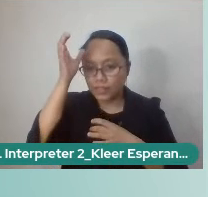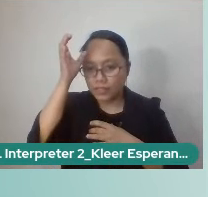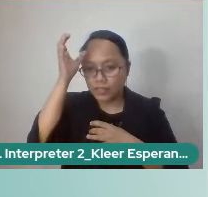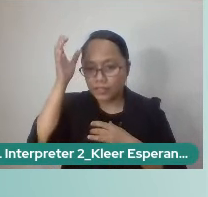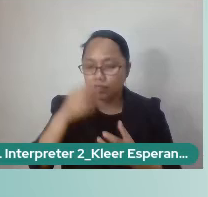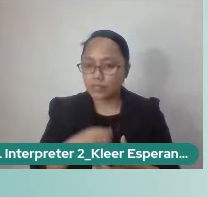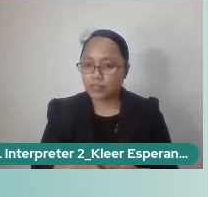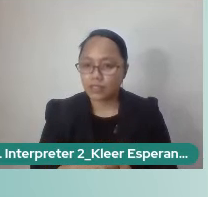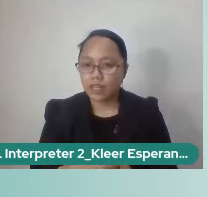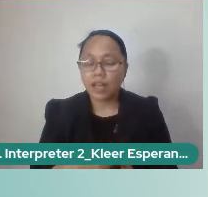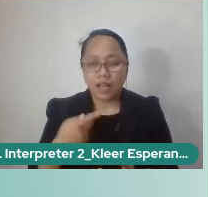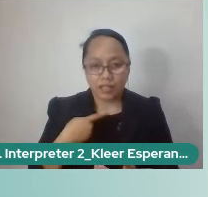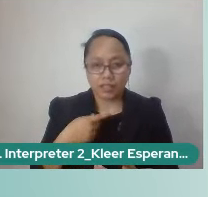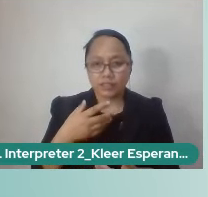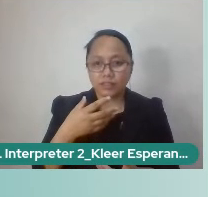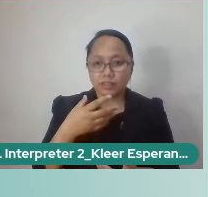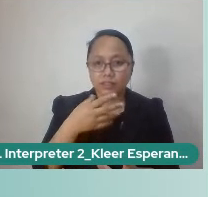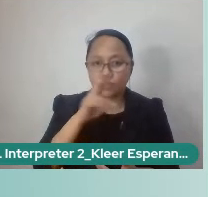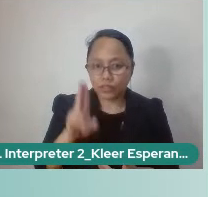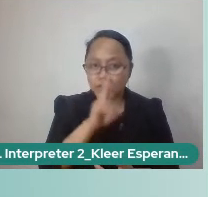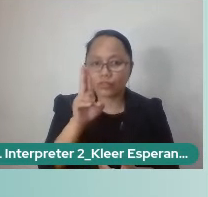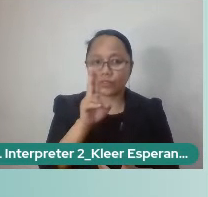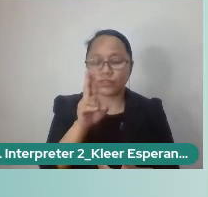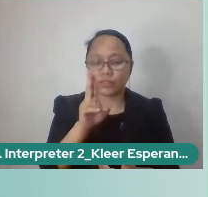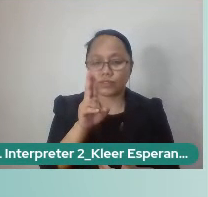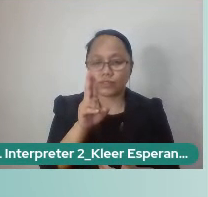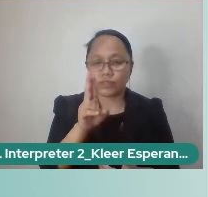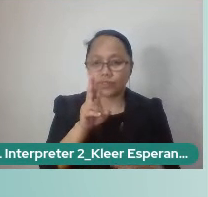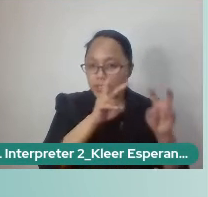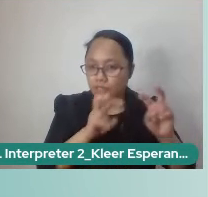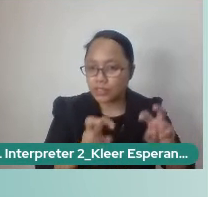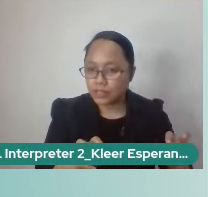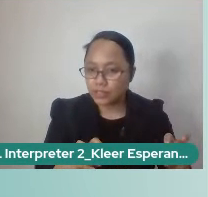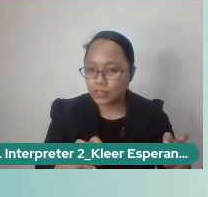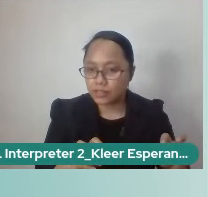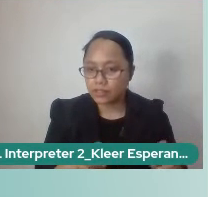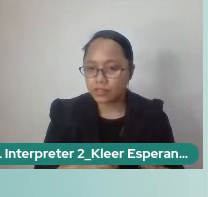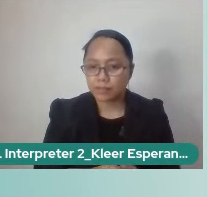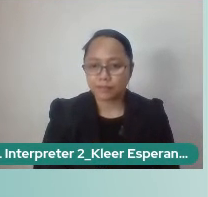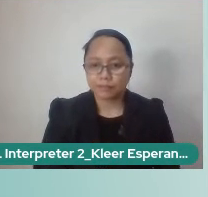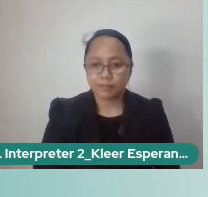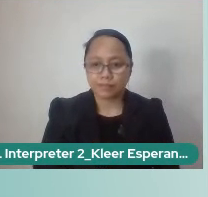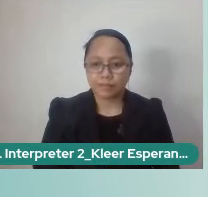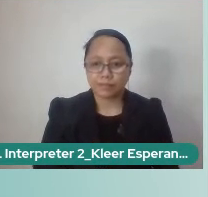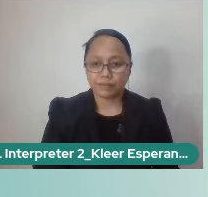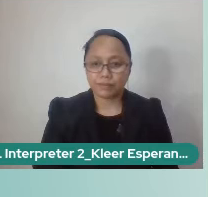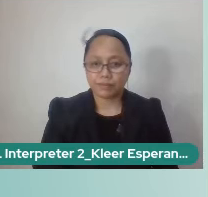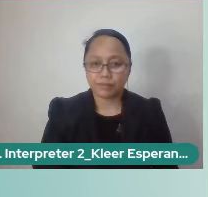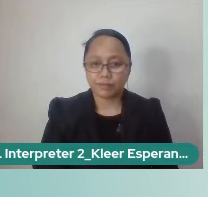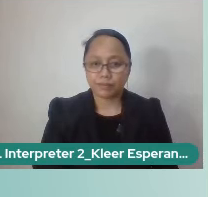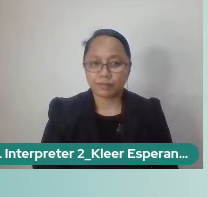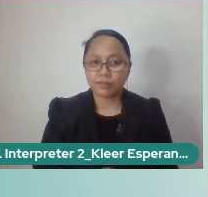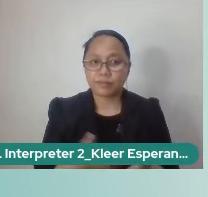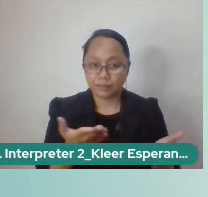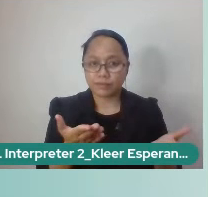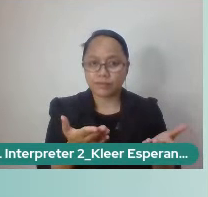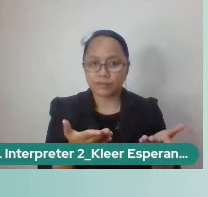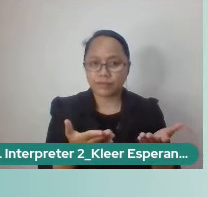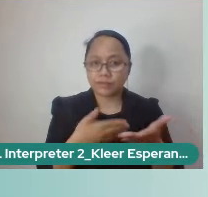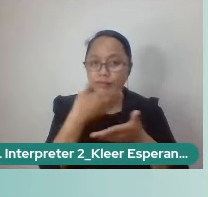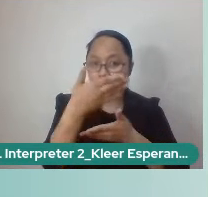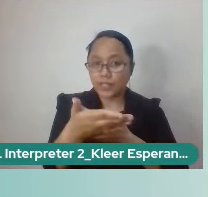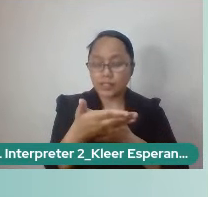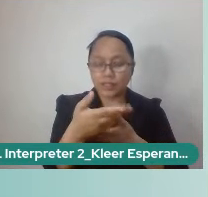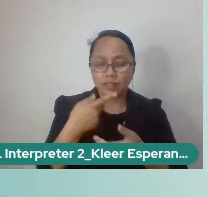screening uptake and hence equity of achieving elimination across different groups. So what's next for us? Well, Australia is